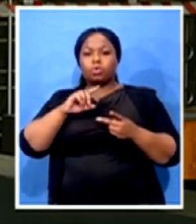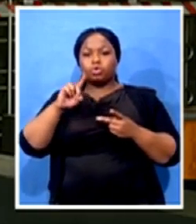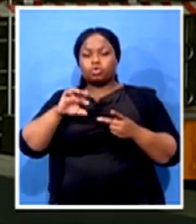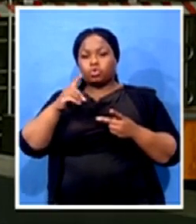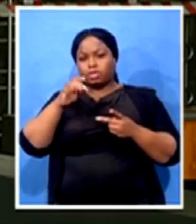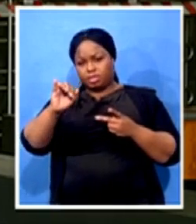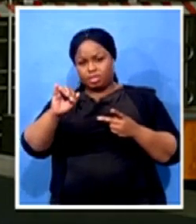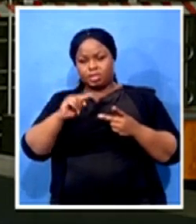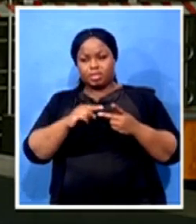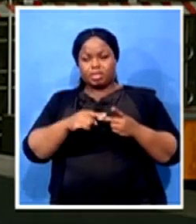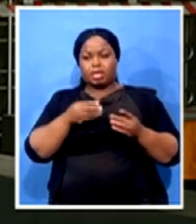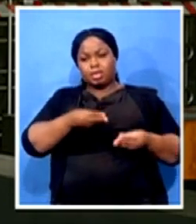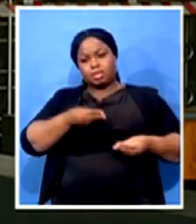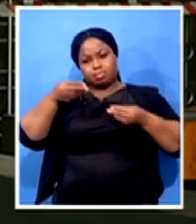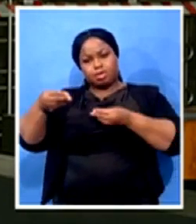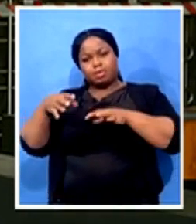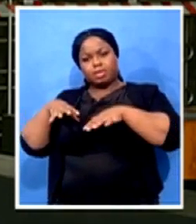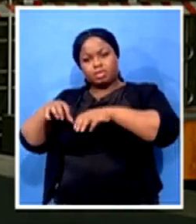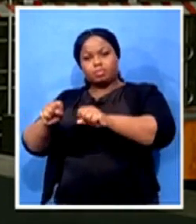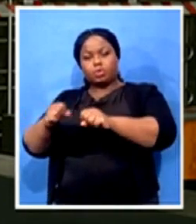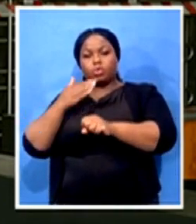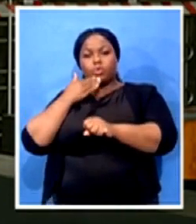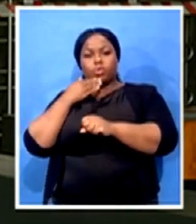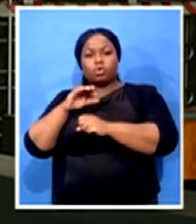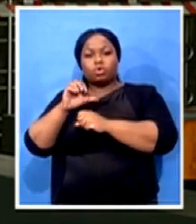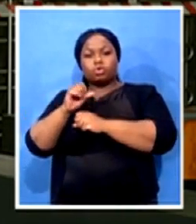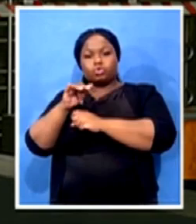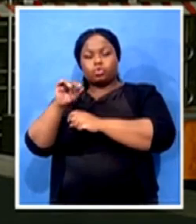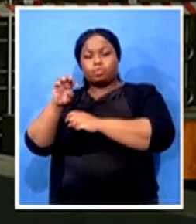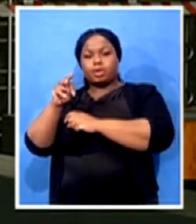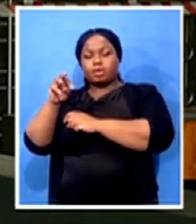by Judge Irma Skuman, and it was in front of her that the